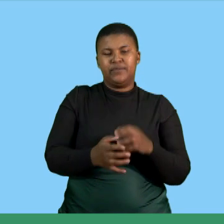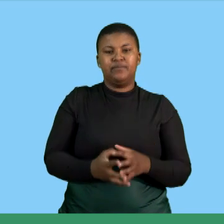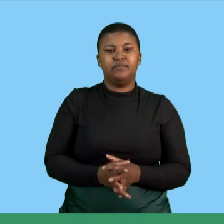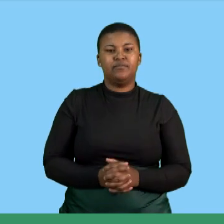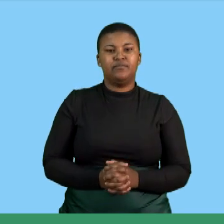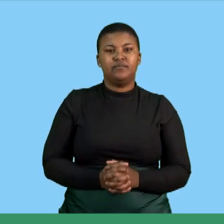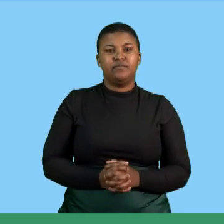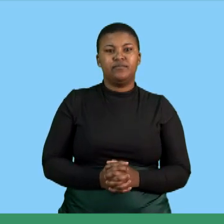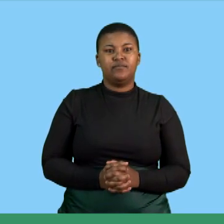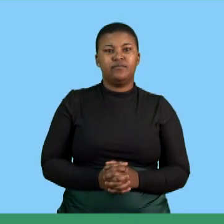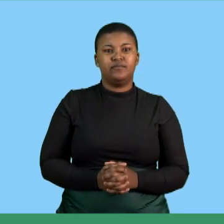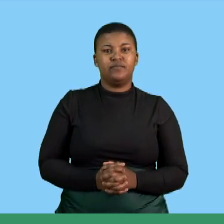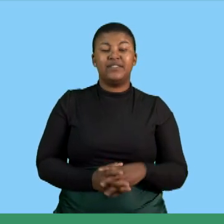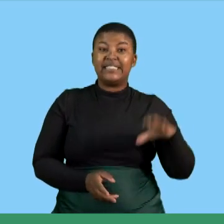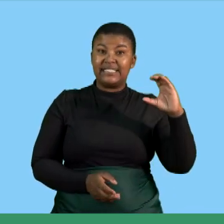technological environment.